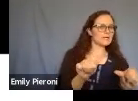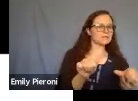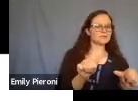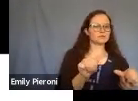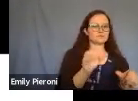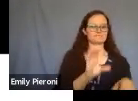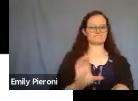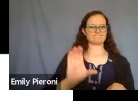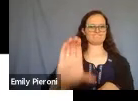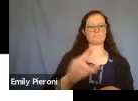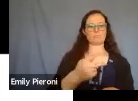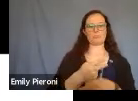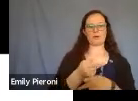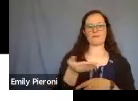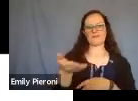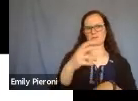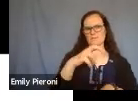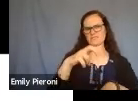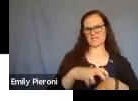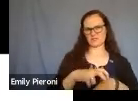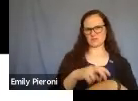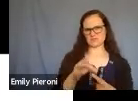potatoes.